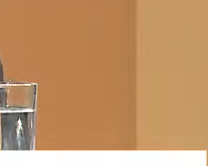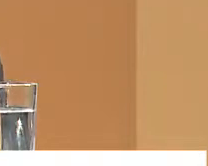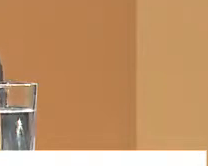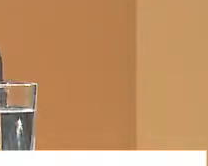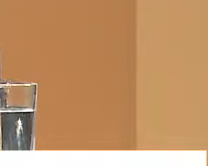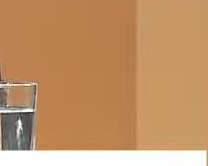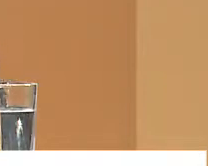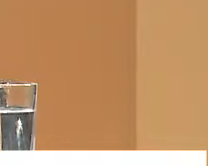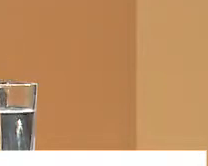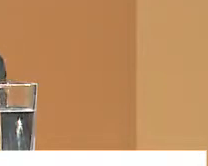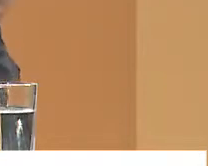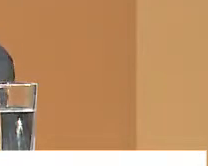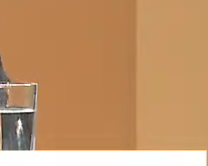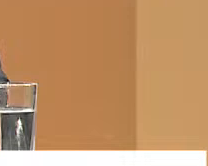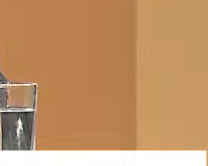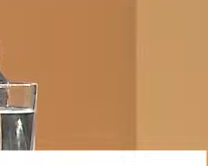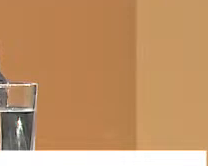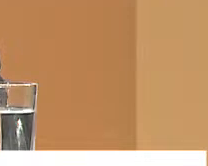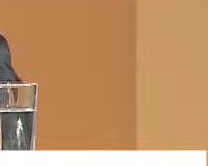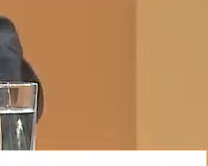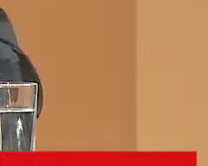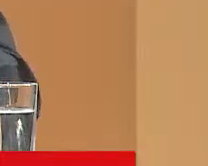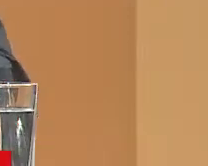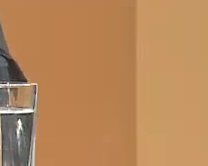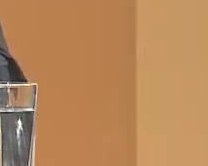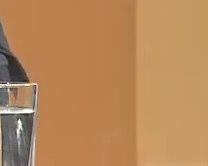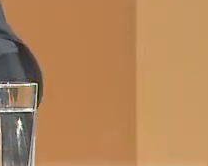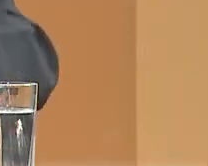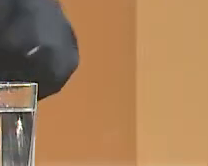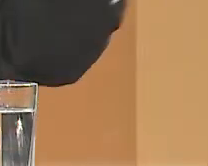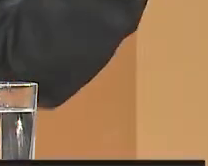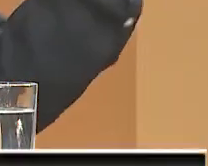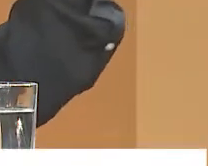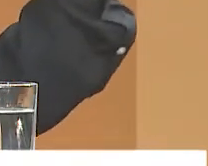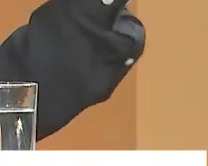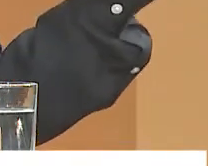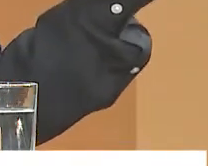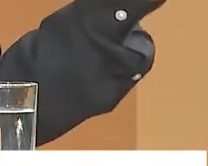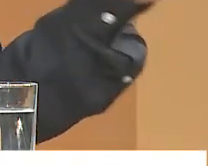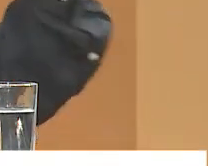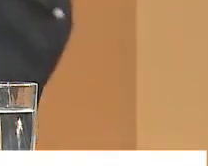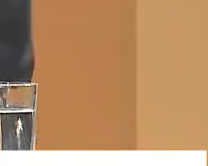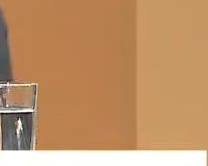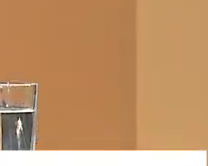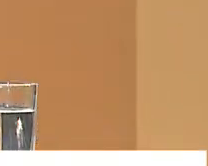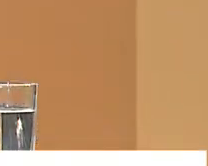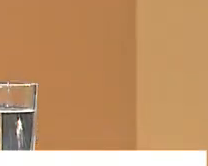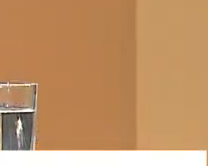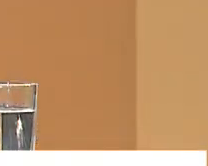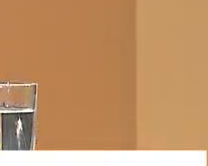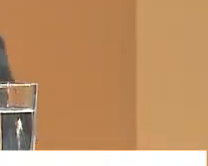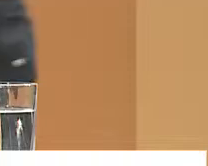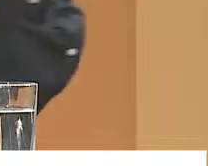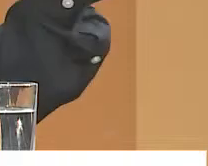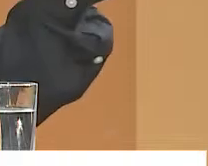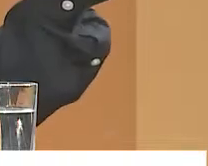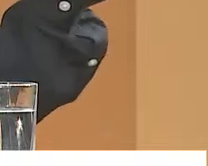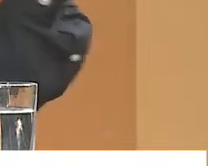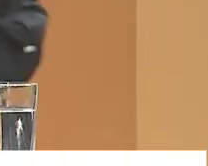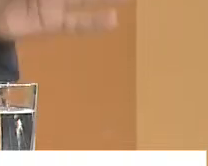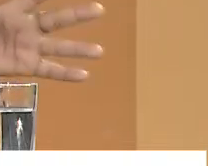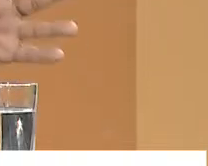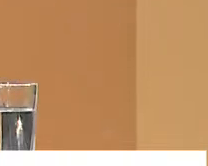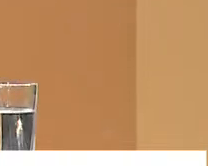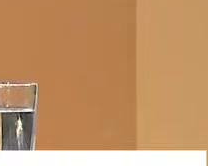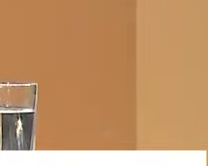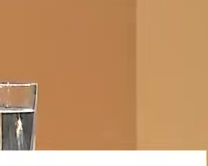want, and they are seeing what is happening. So as I'm telling you, they have their own opinion. Is this a priority or not the